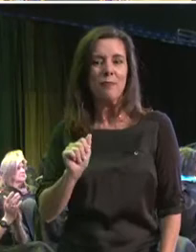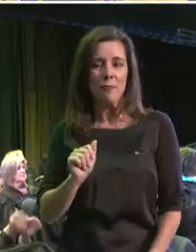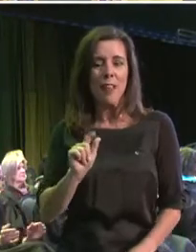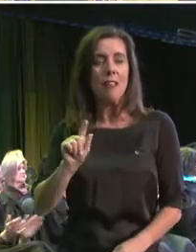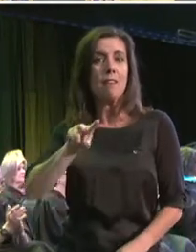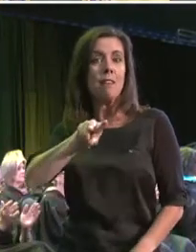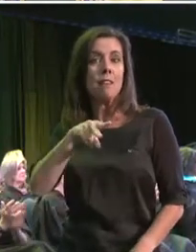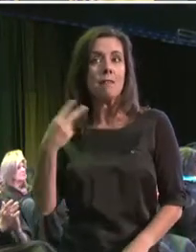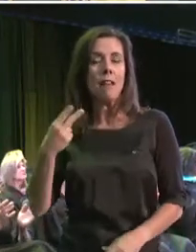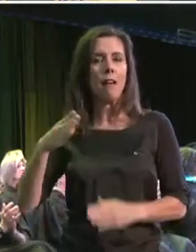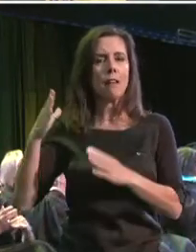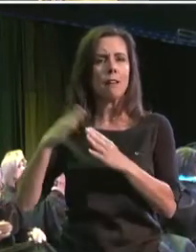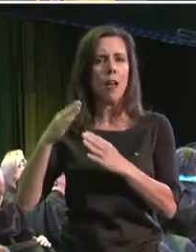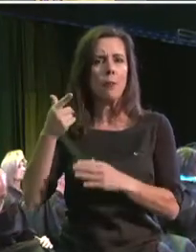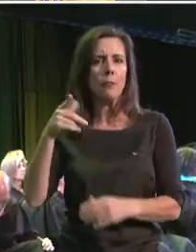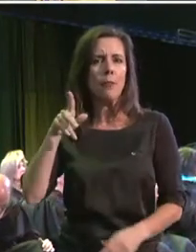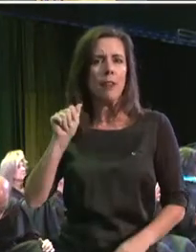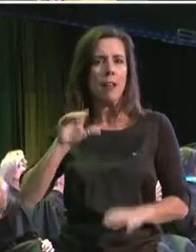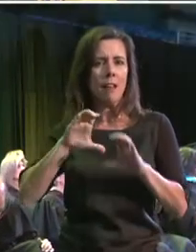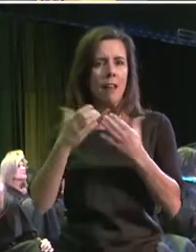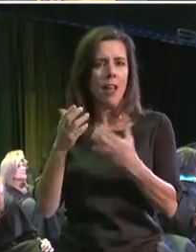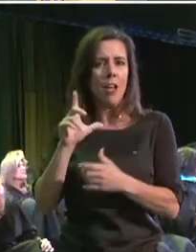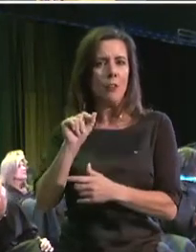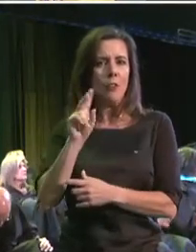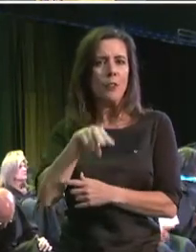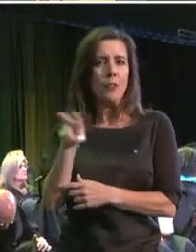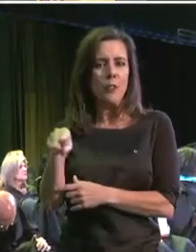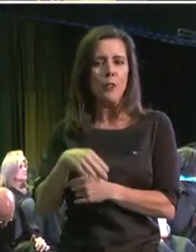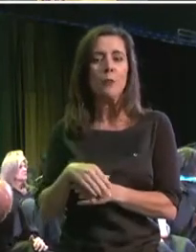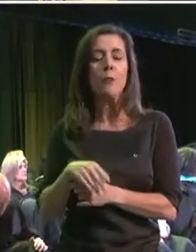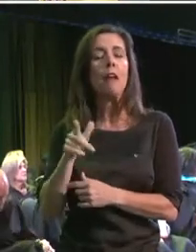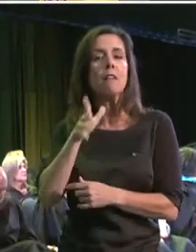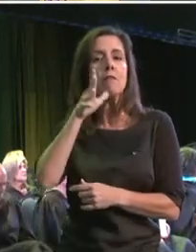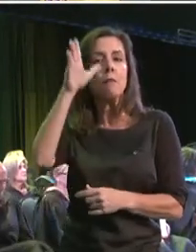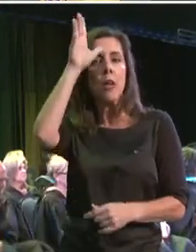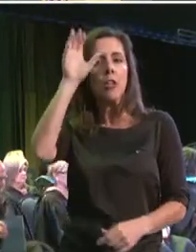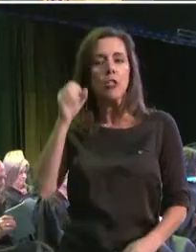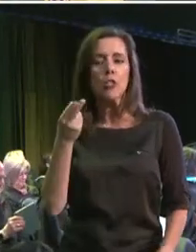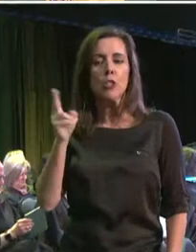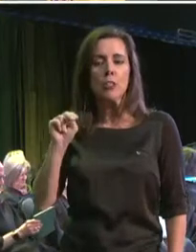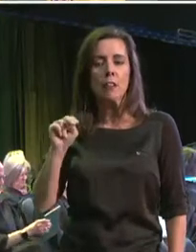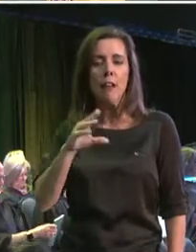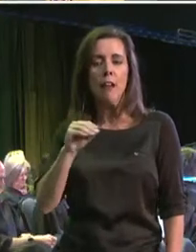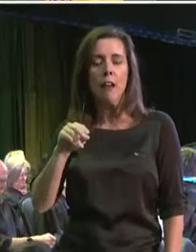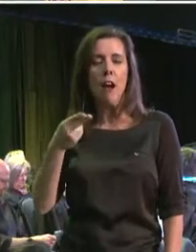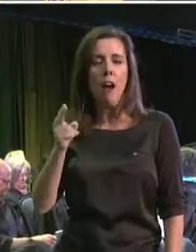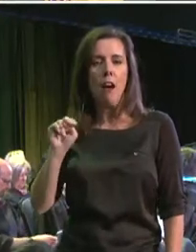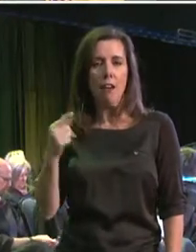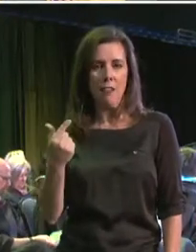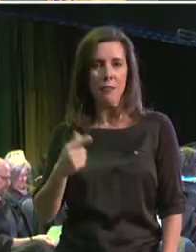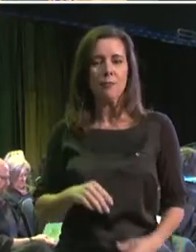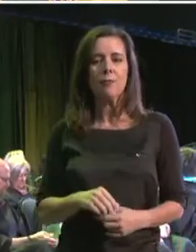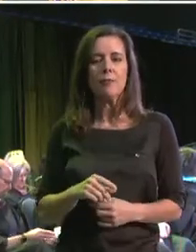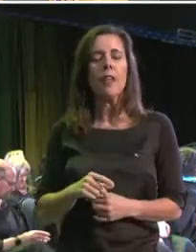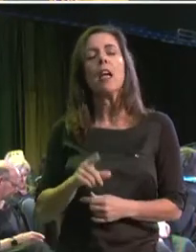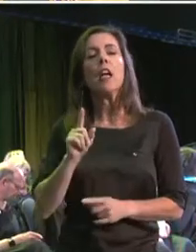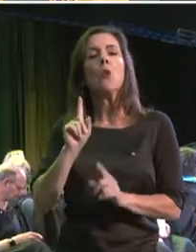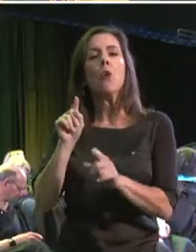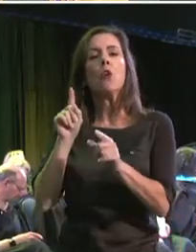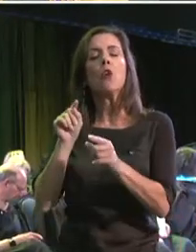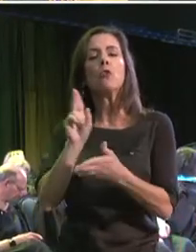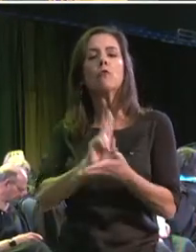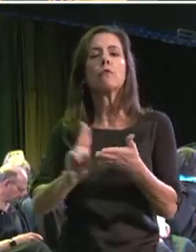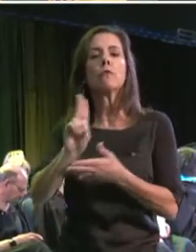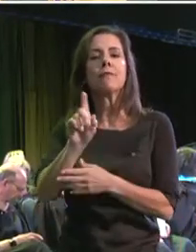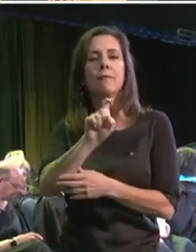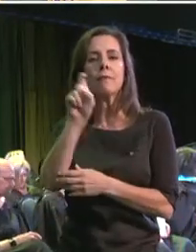This is the second highest GPA of the class of 2022. Tin is the son of Chien Nguyen and Hung Pham. Tin will attend the